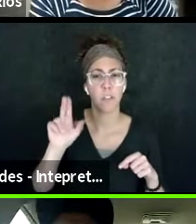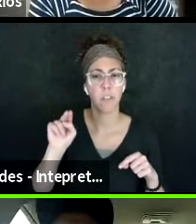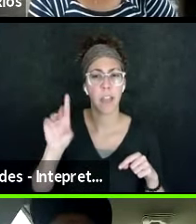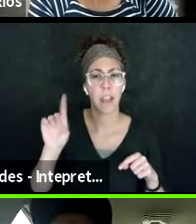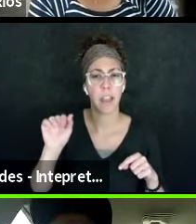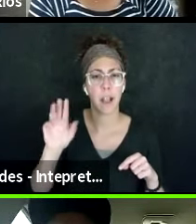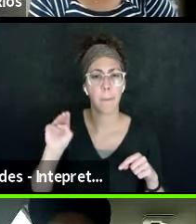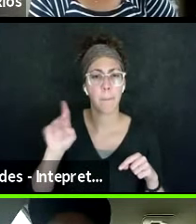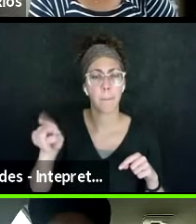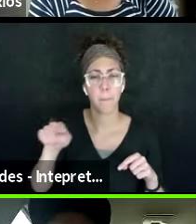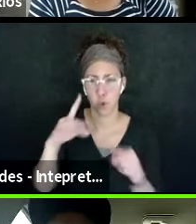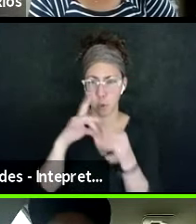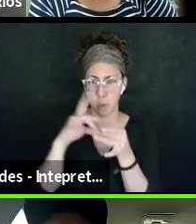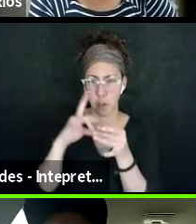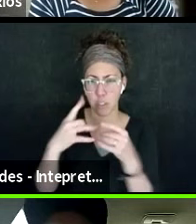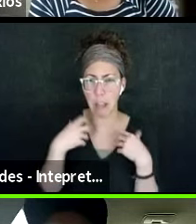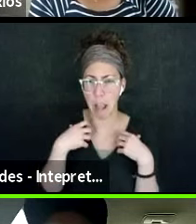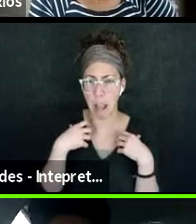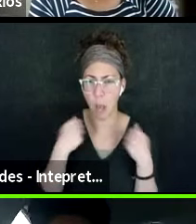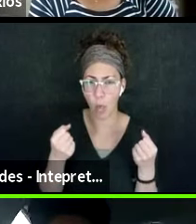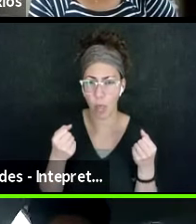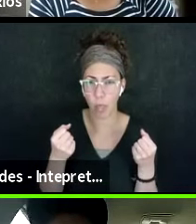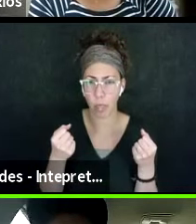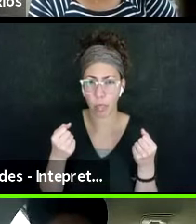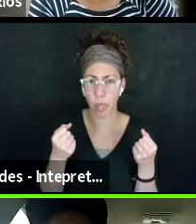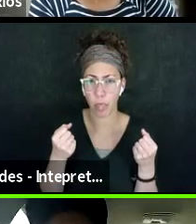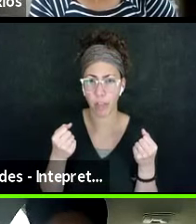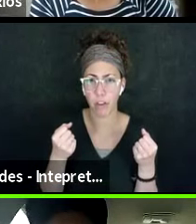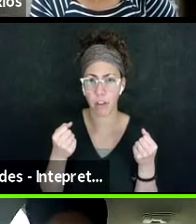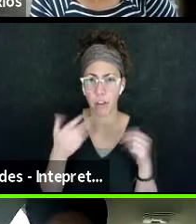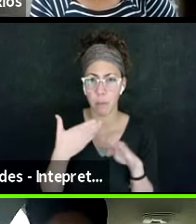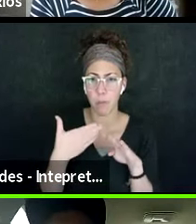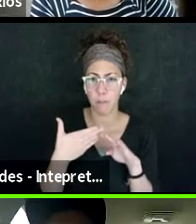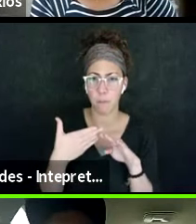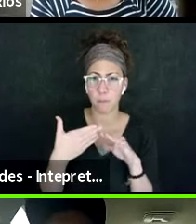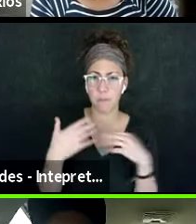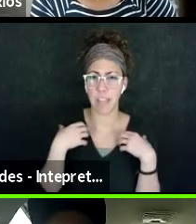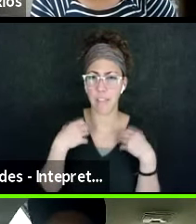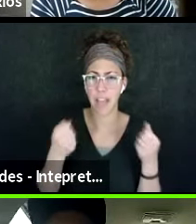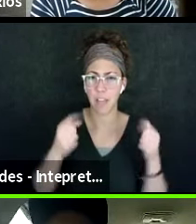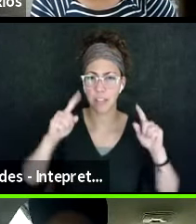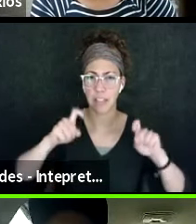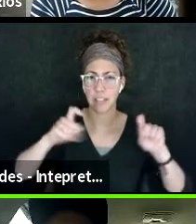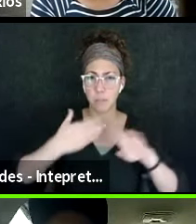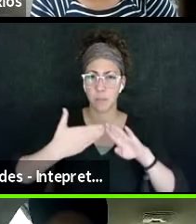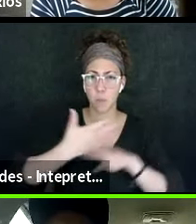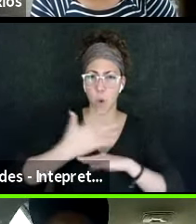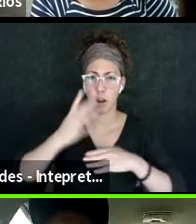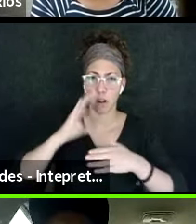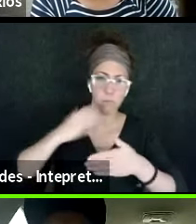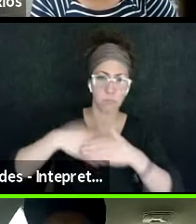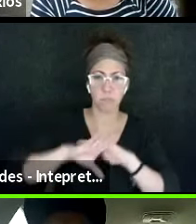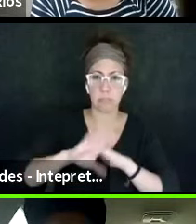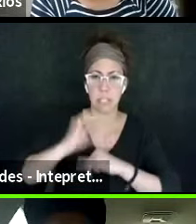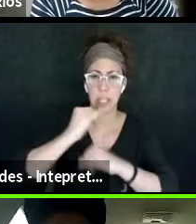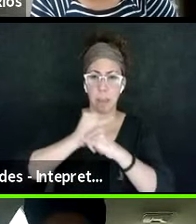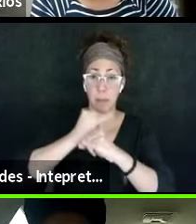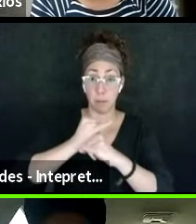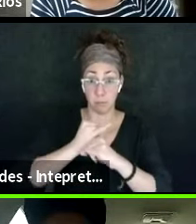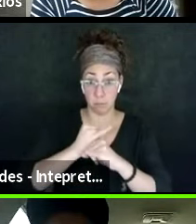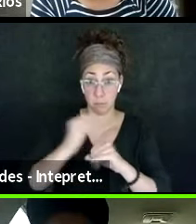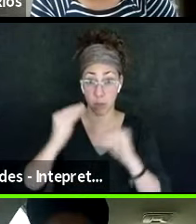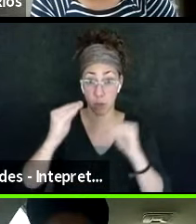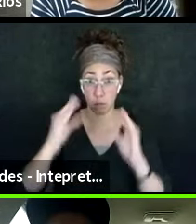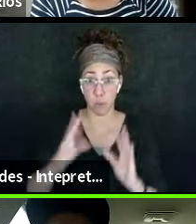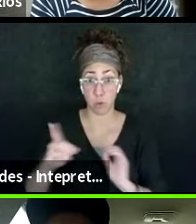is a health screening for students to take before they come onto campus. Are we going to be monitoring that? Like, are professors going to have the list